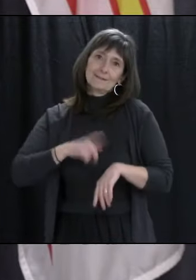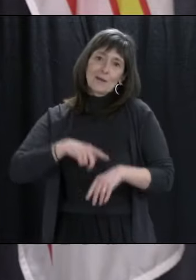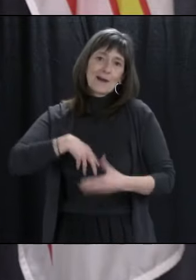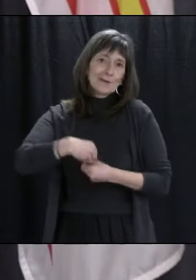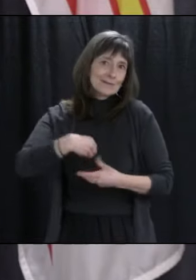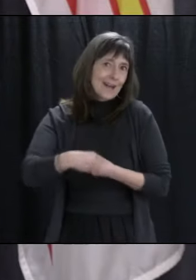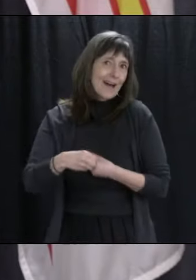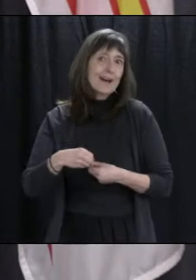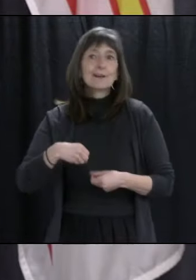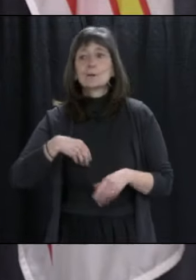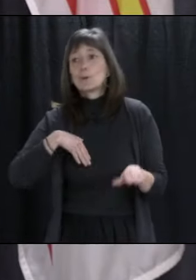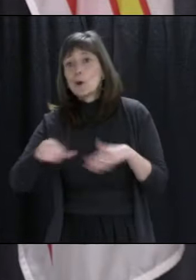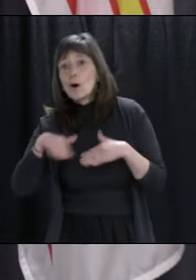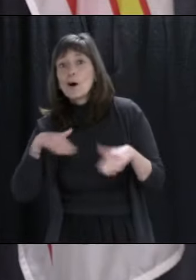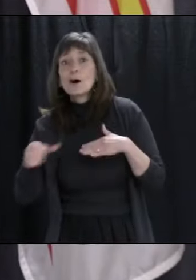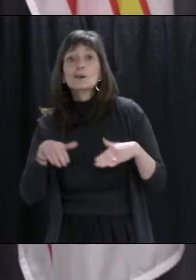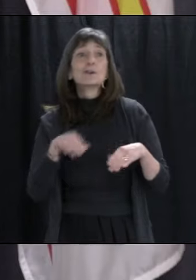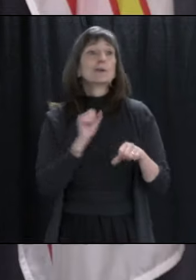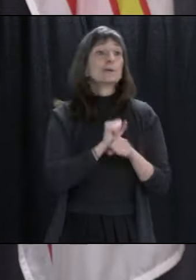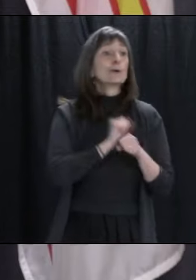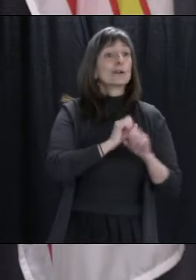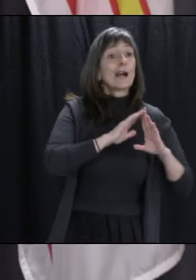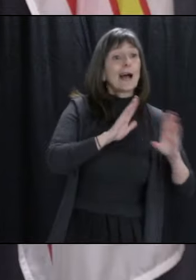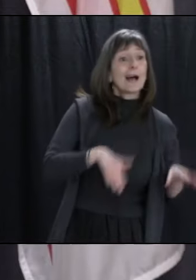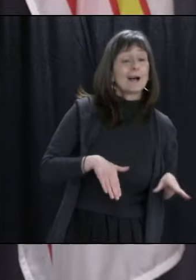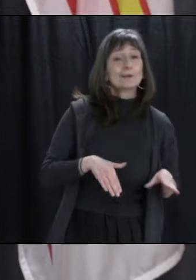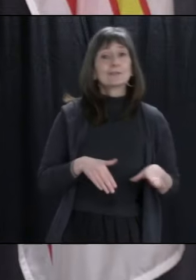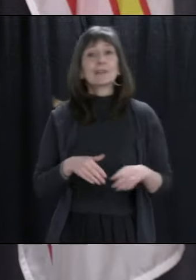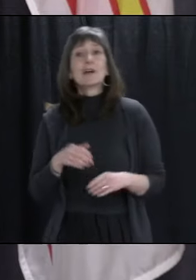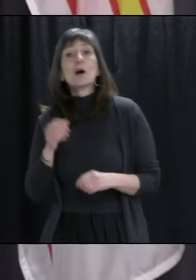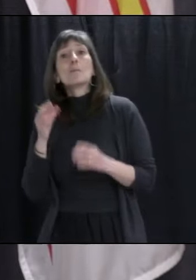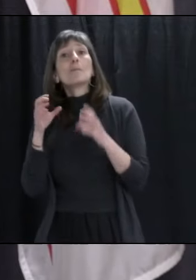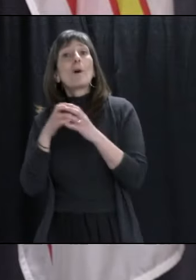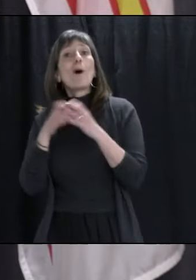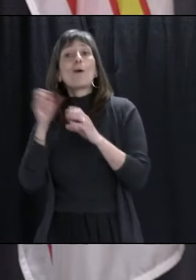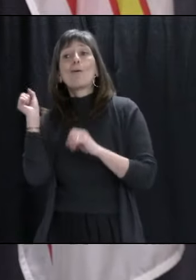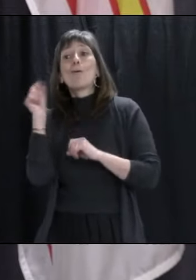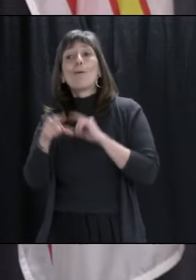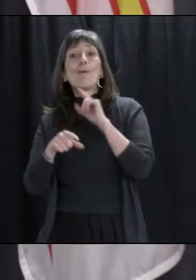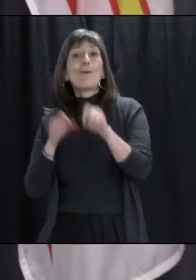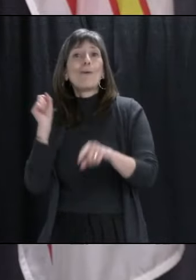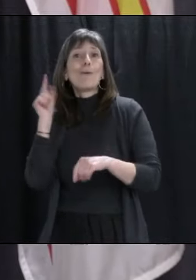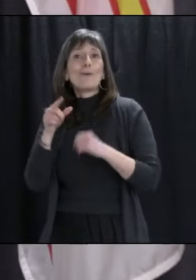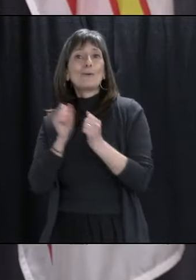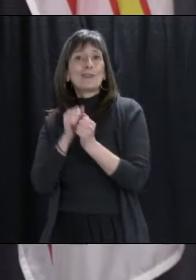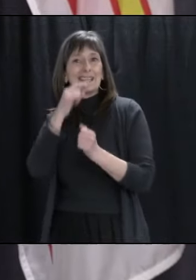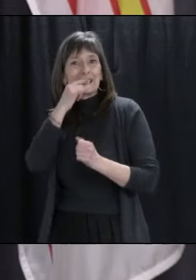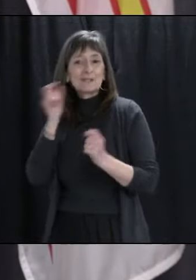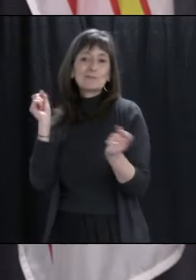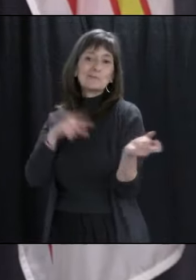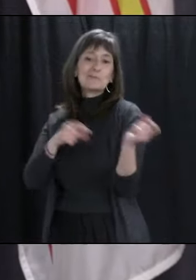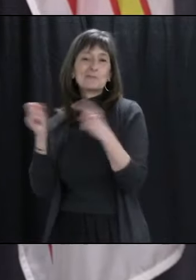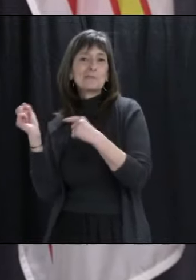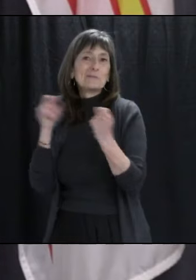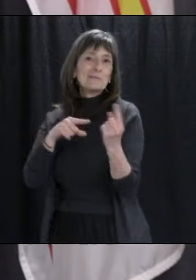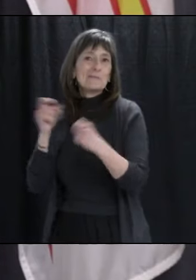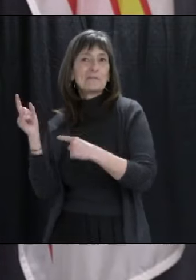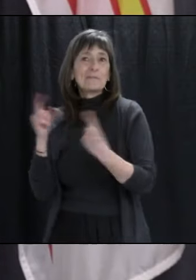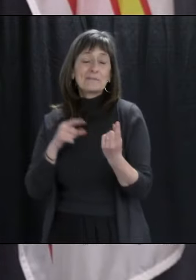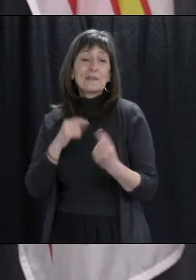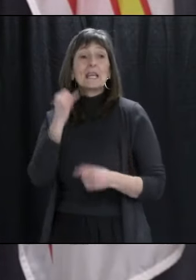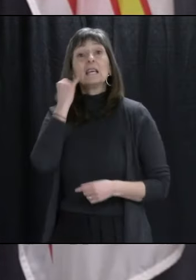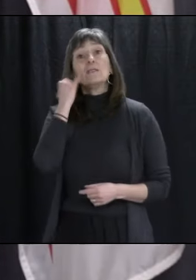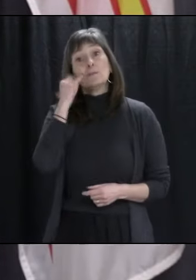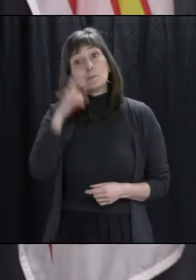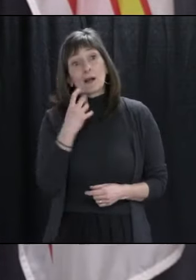do some work around your house, have a game of catch with your kids. If you do have to go out for essentials, please remember to keep your physical distance